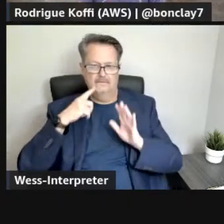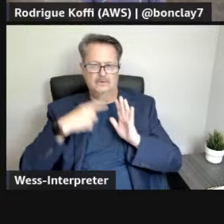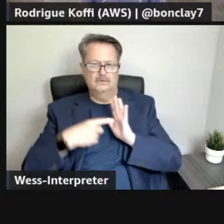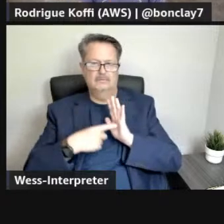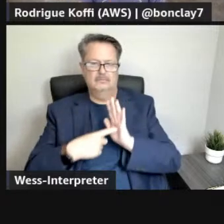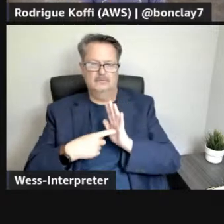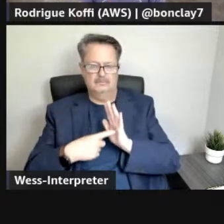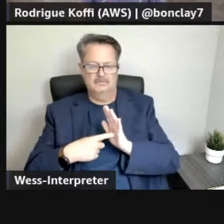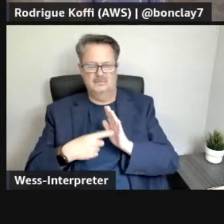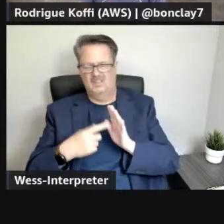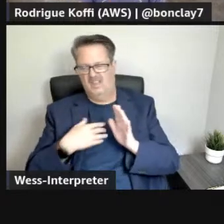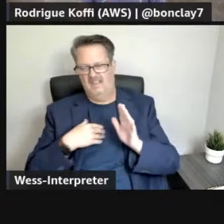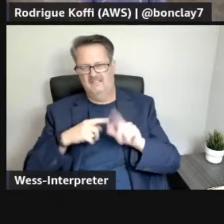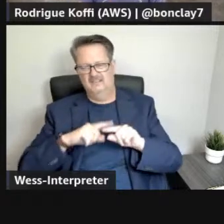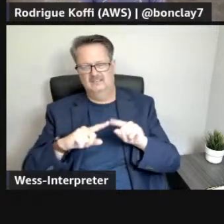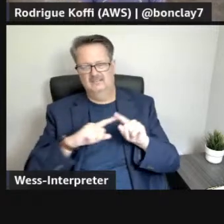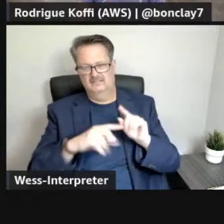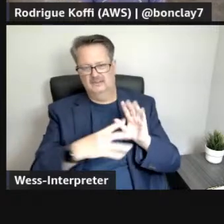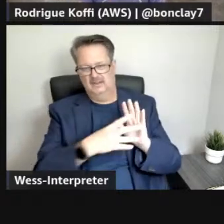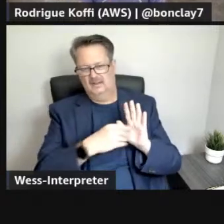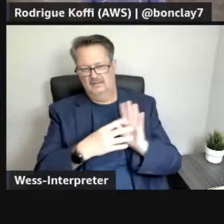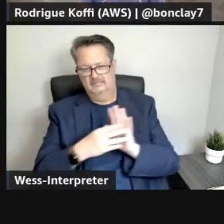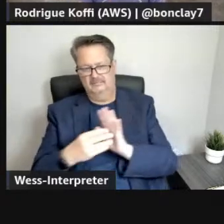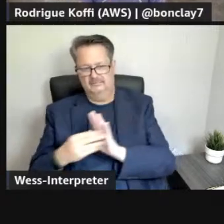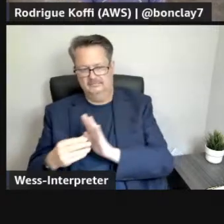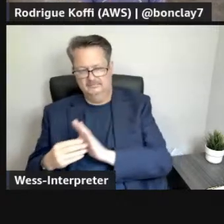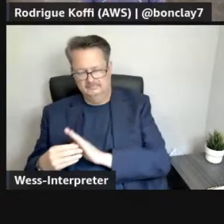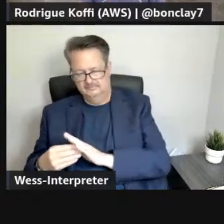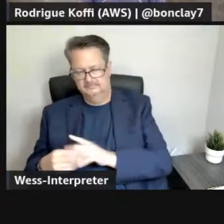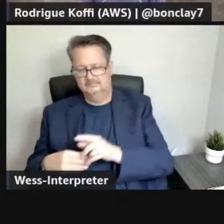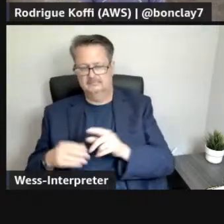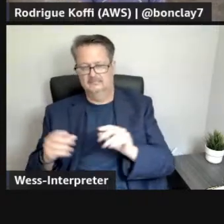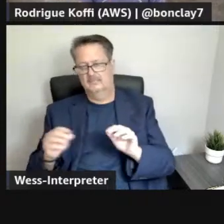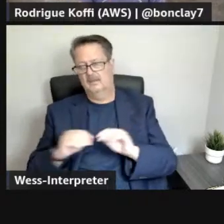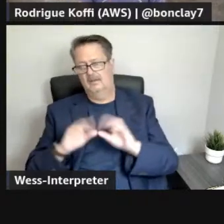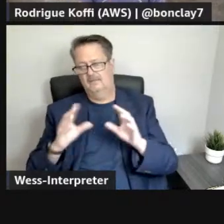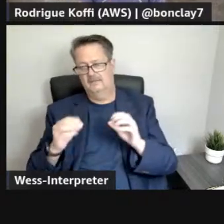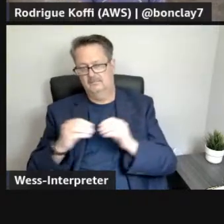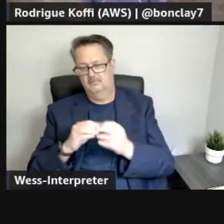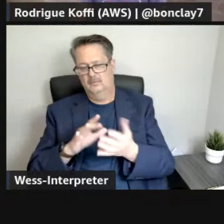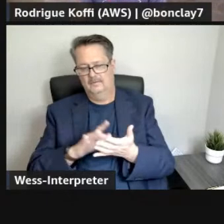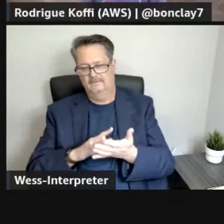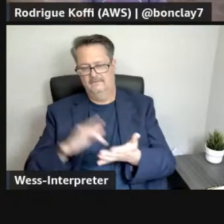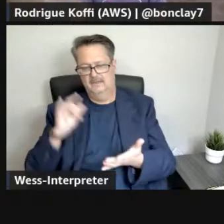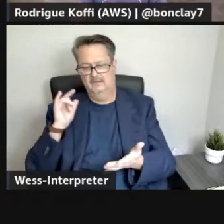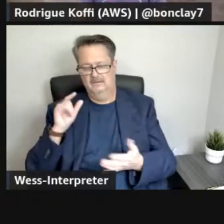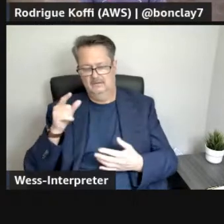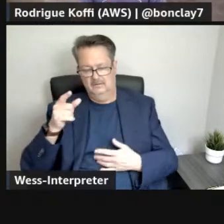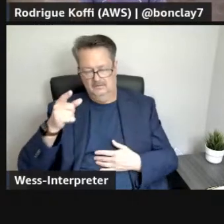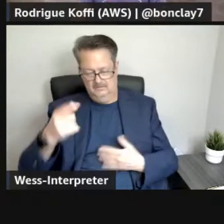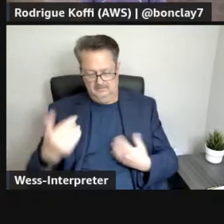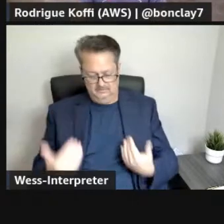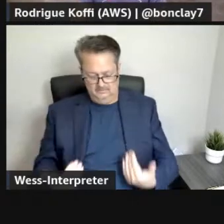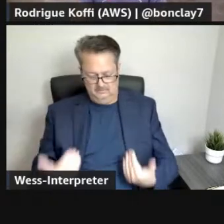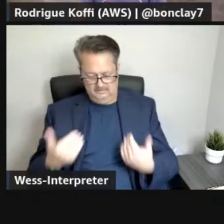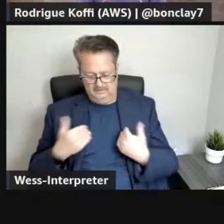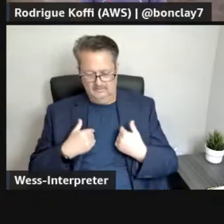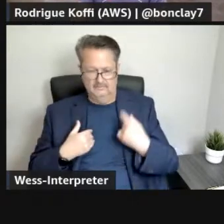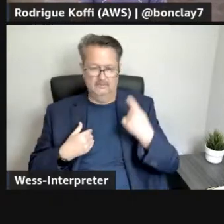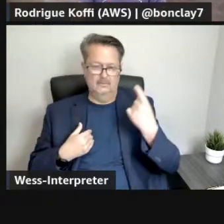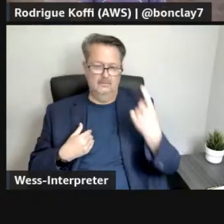replicas with this, obviously. So it's much more advantageous. And here you have a single collector or more